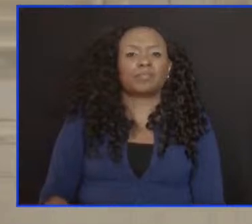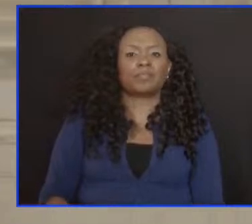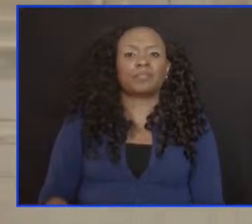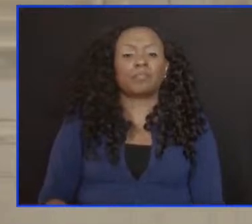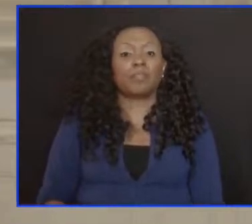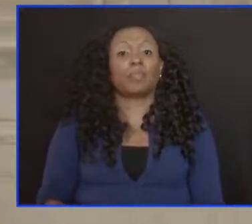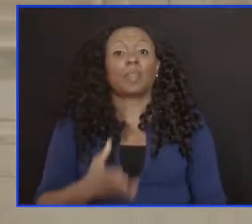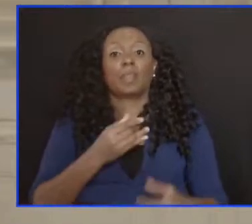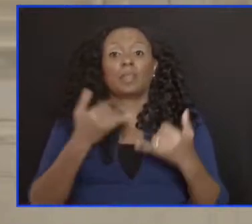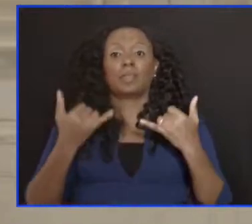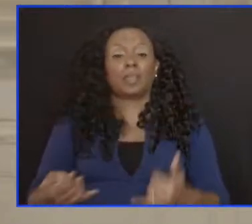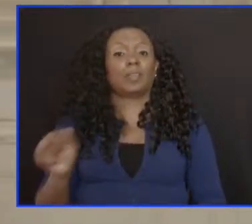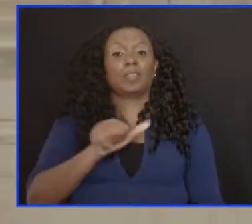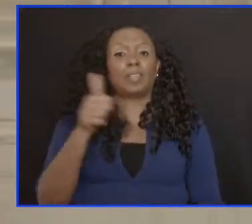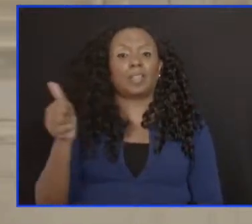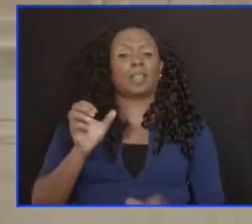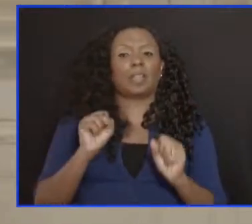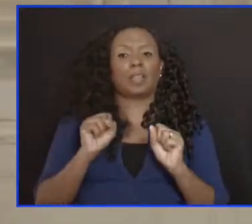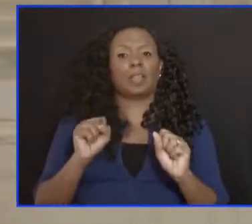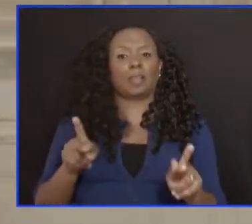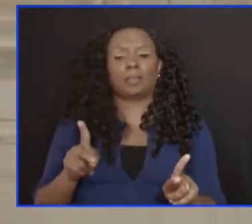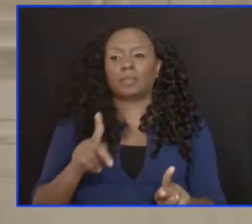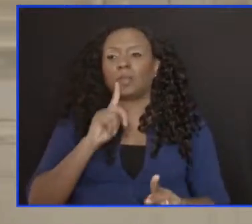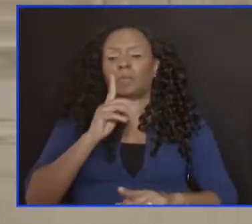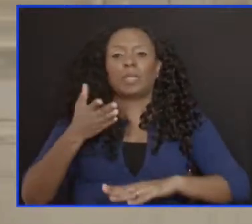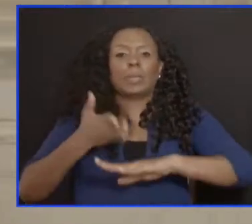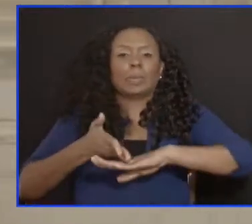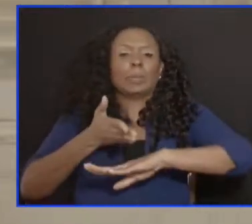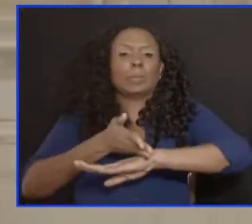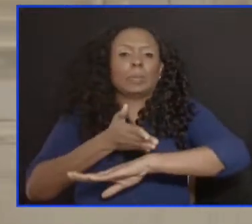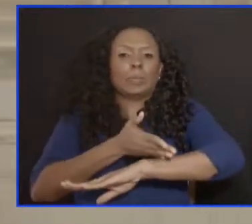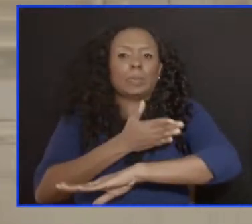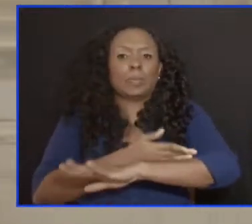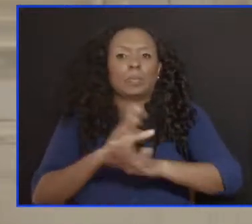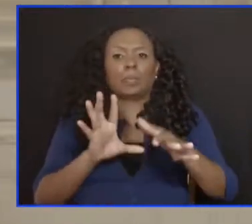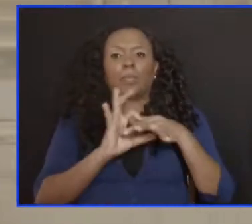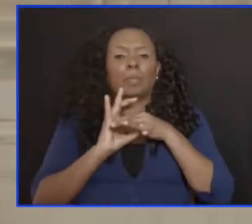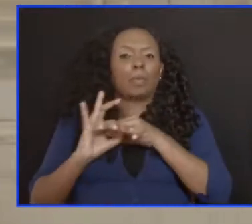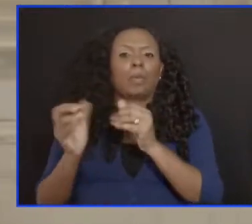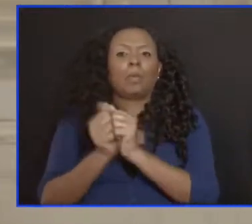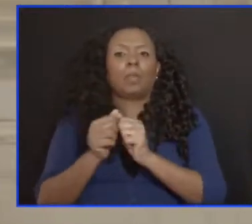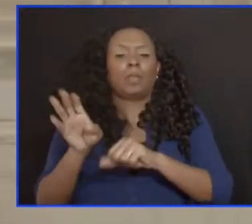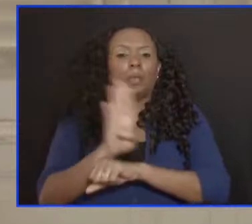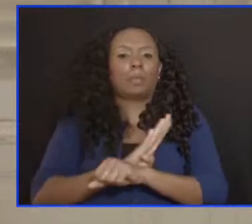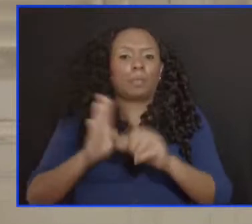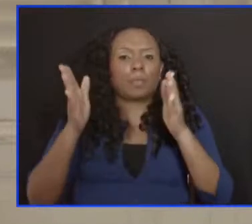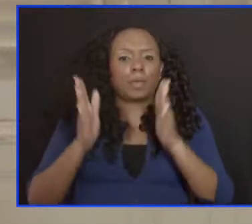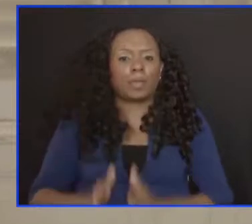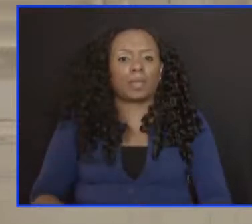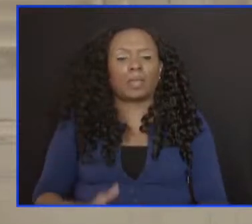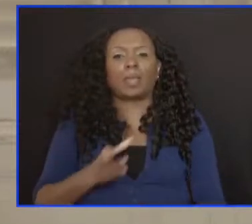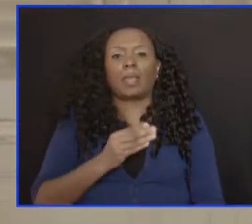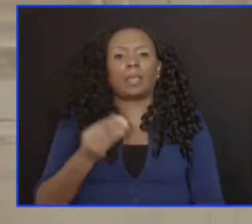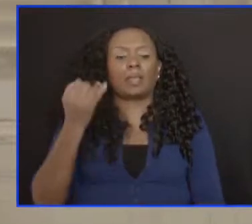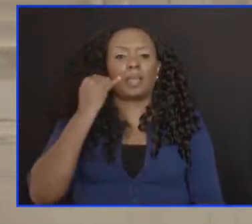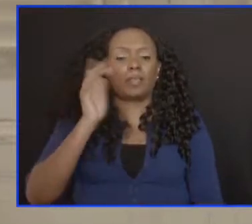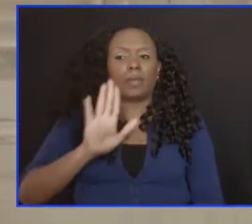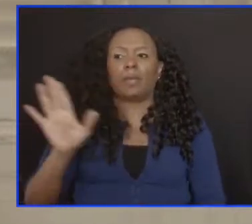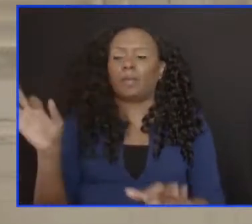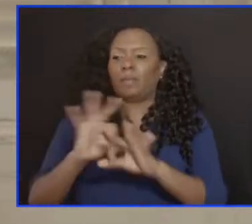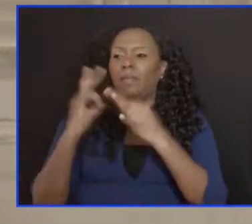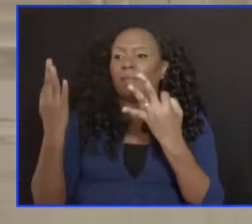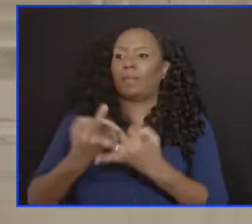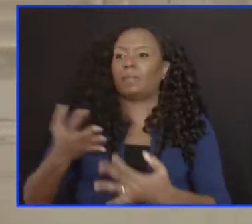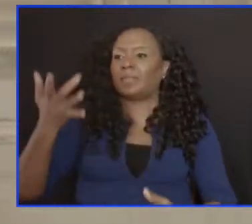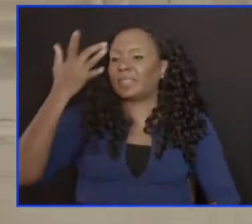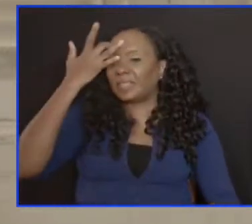another opportunity to continue to improve that relationship between the average Barbadian and the ill relative who's inside, whether